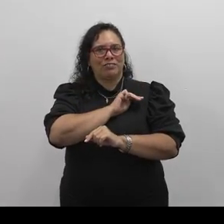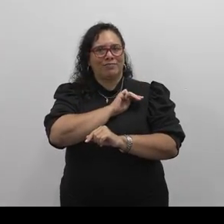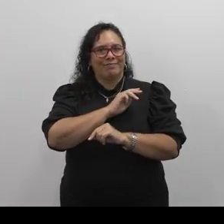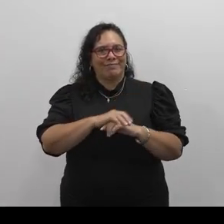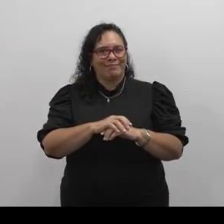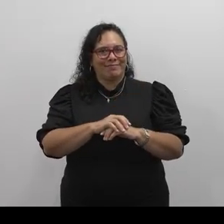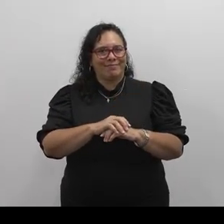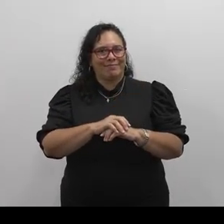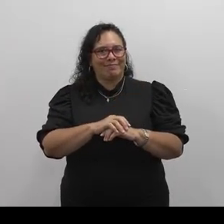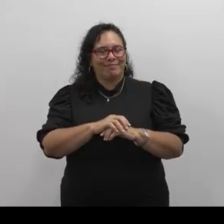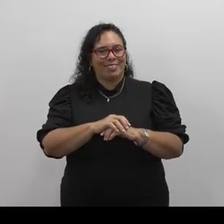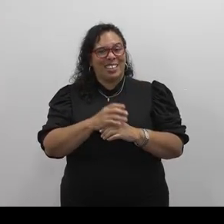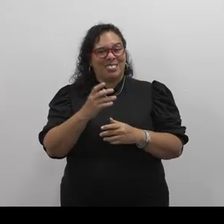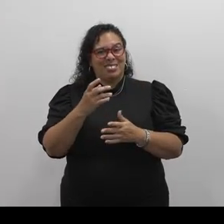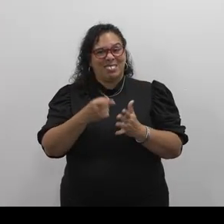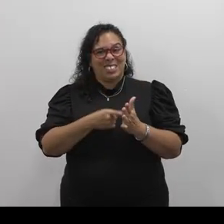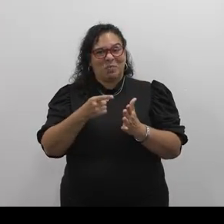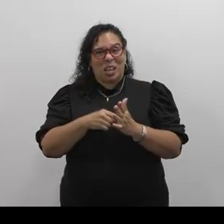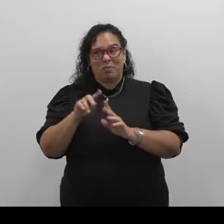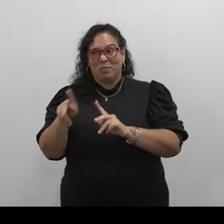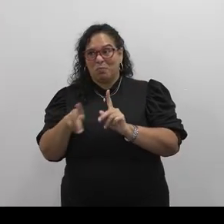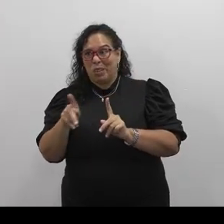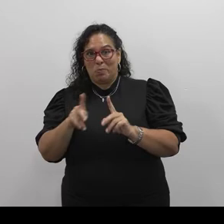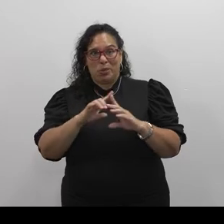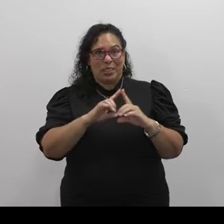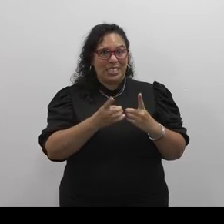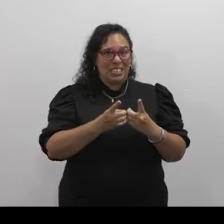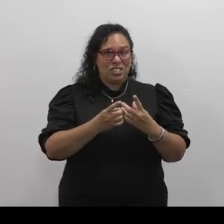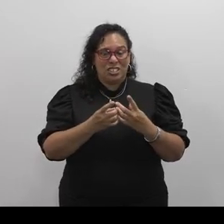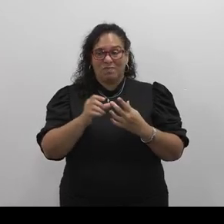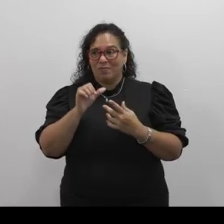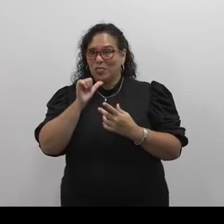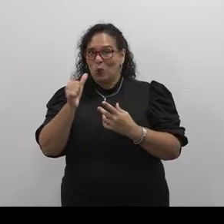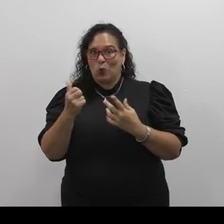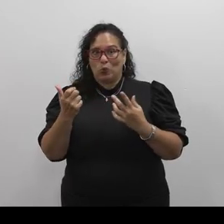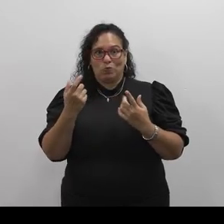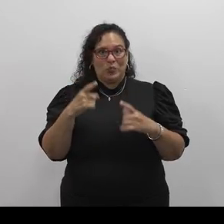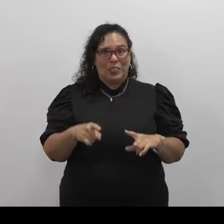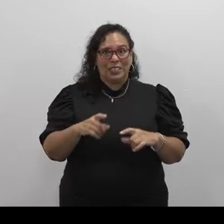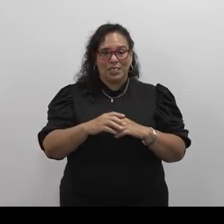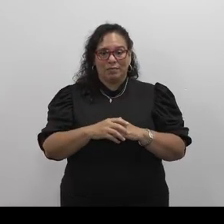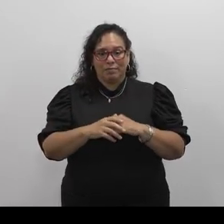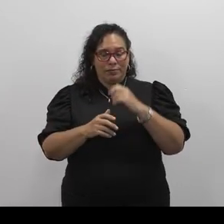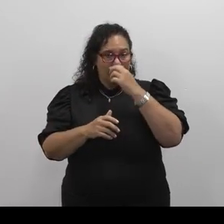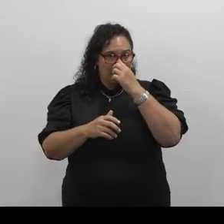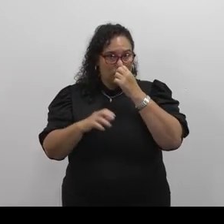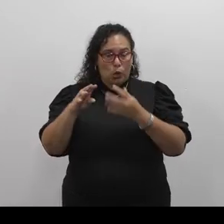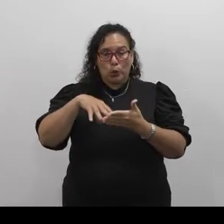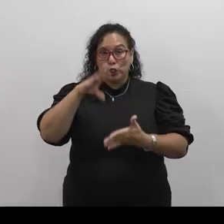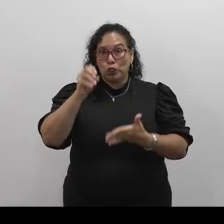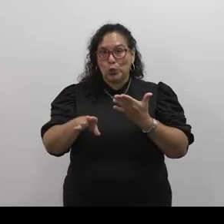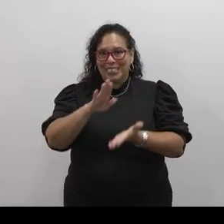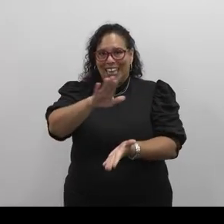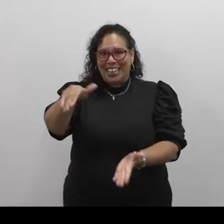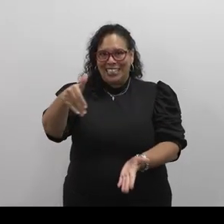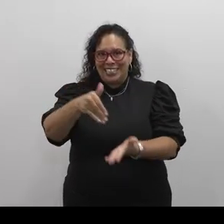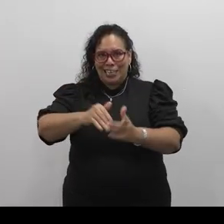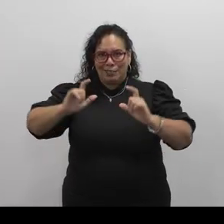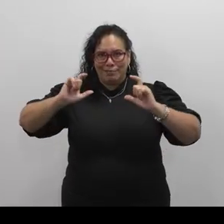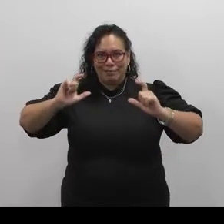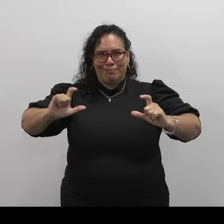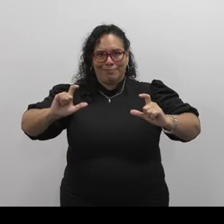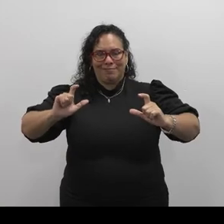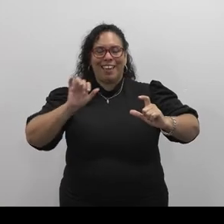often see eye to eye with the district. And so with students at the center, I don't take that for granted, that our community is very